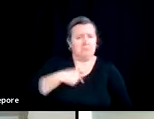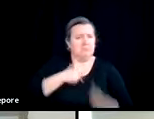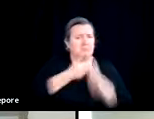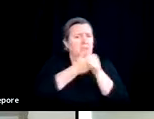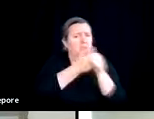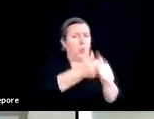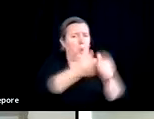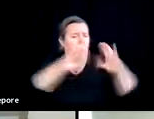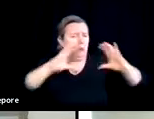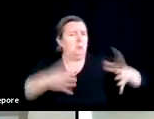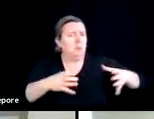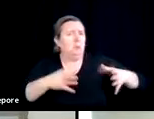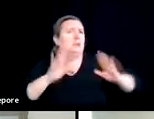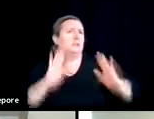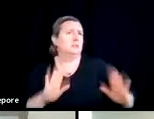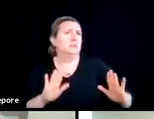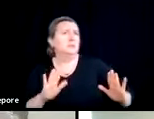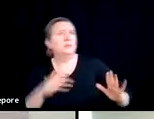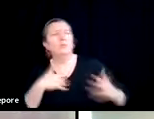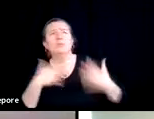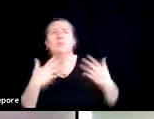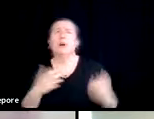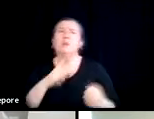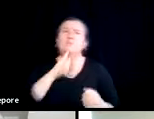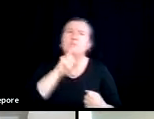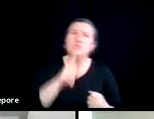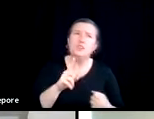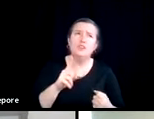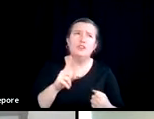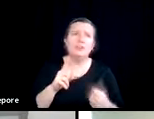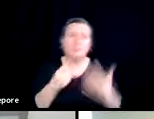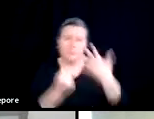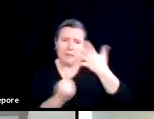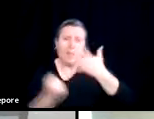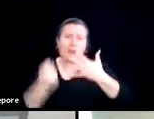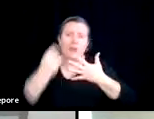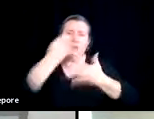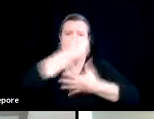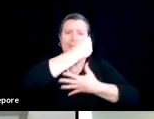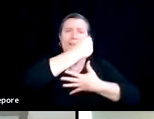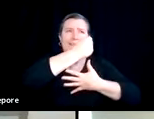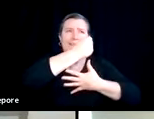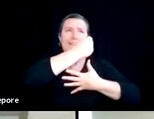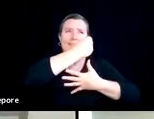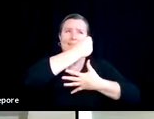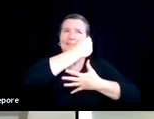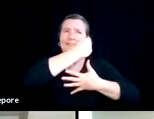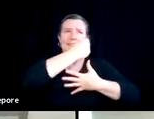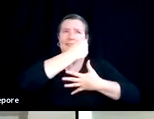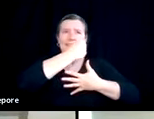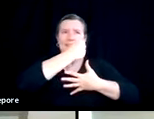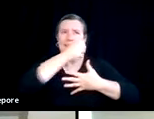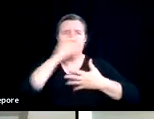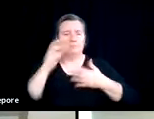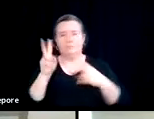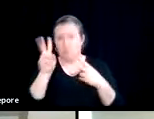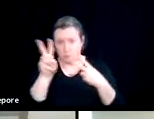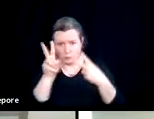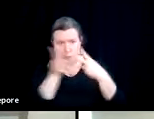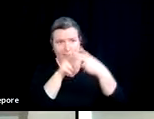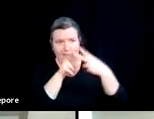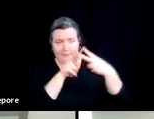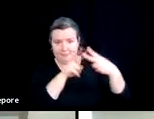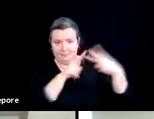continue to want to make sure that we're prioritizing right now two types of people: the folks who we need to help us defeat the